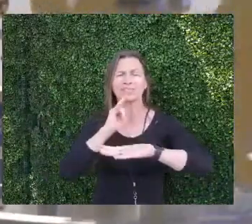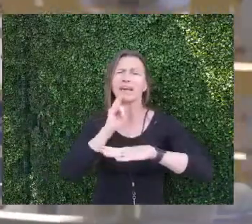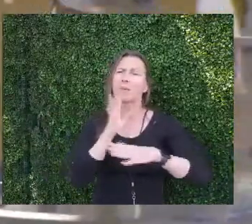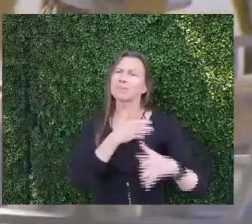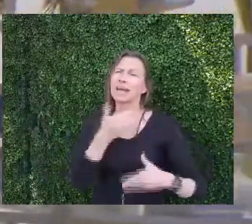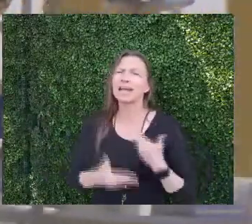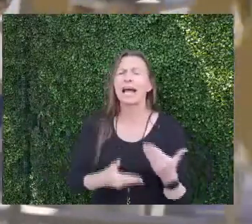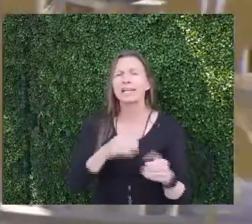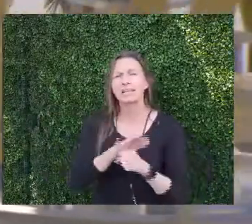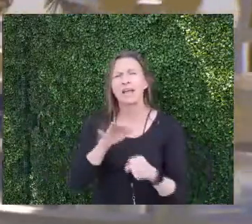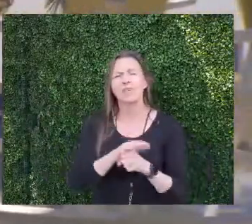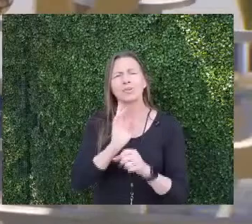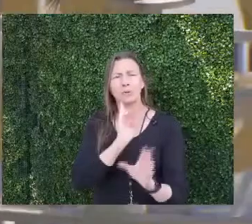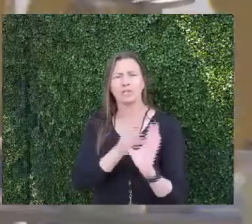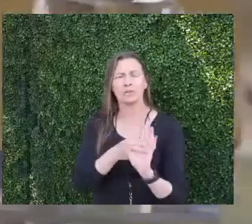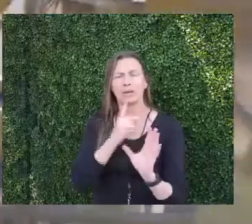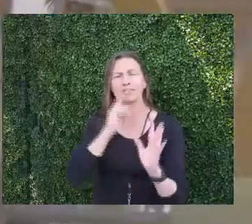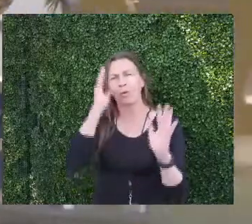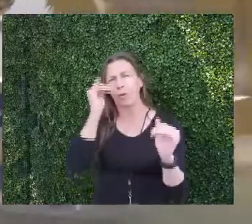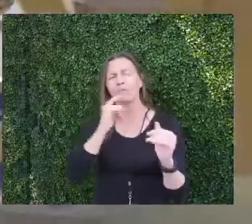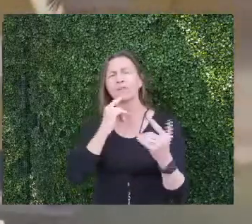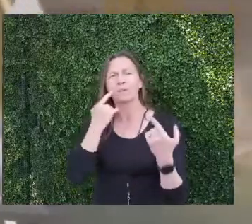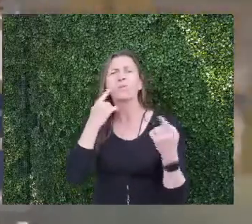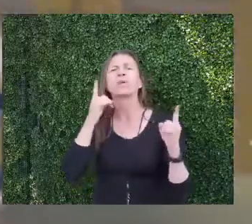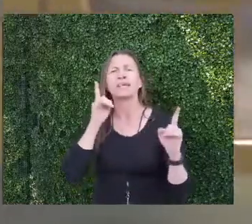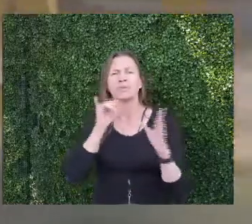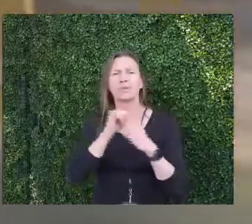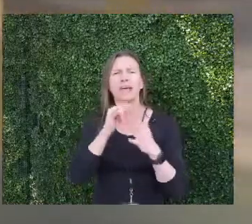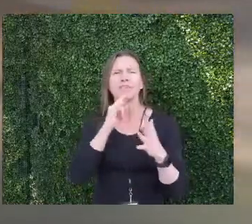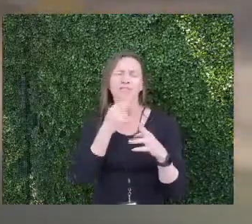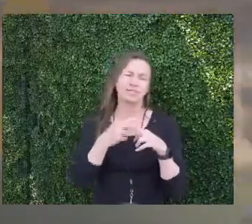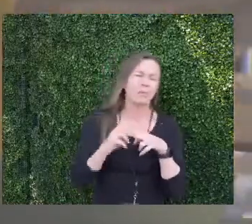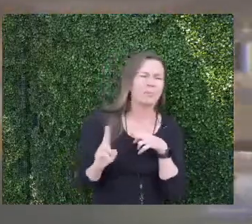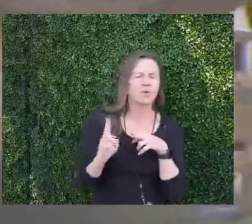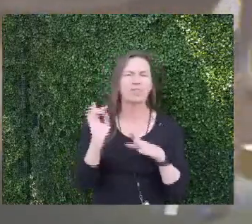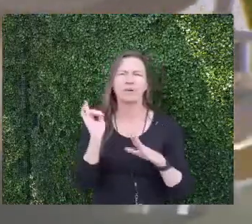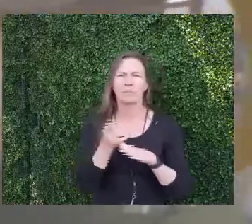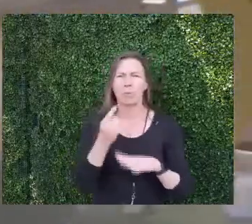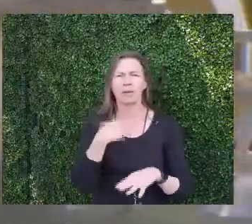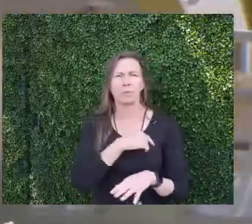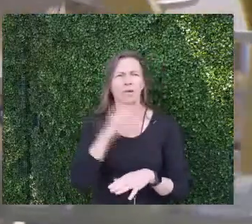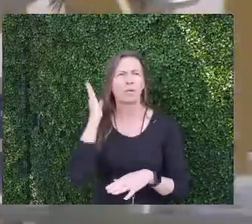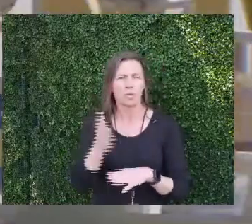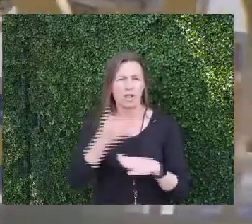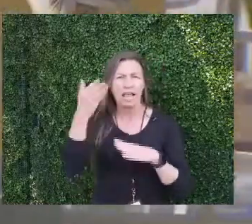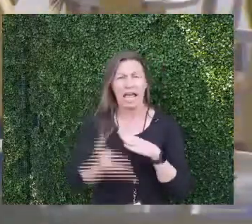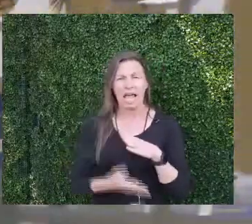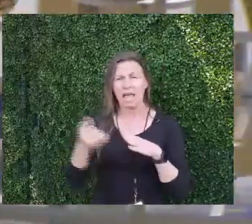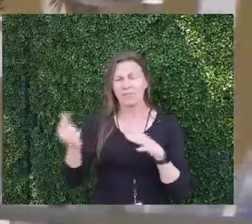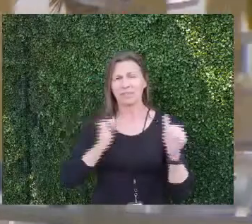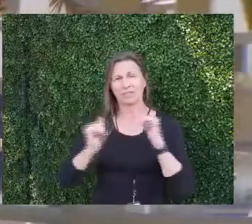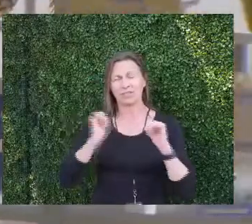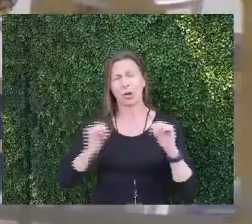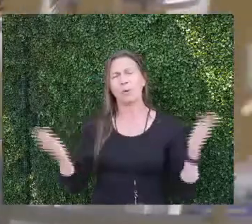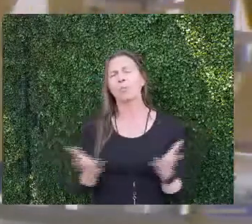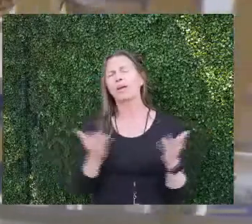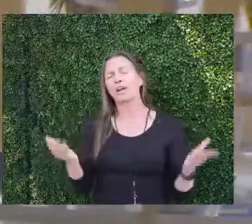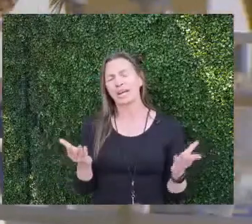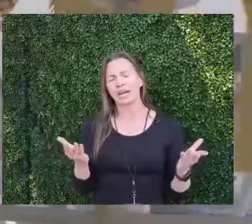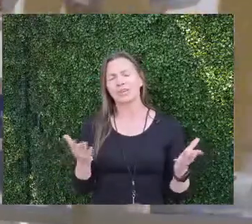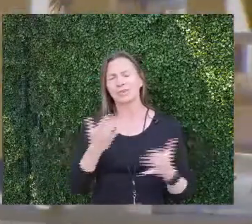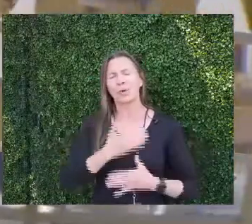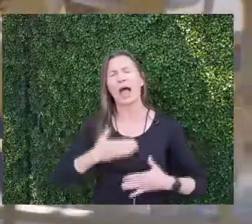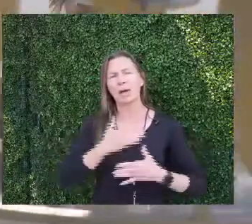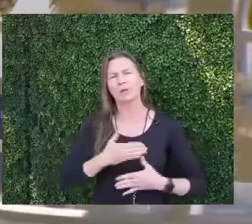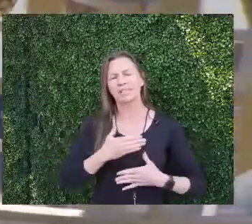hopefully we'll get to that in just a brief moment, and we will end this show. But we're here to happily answer any questions